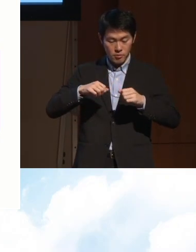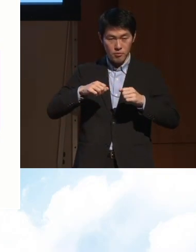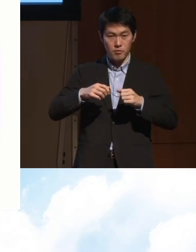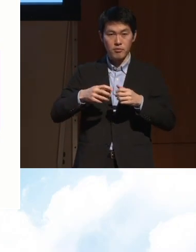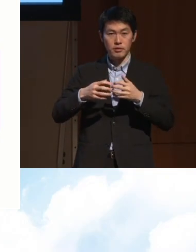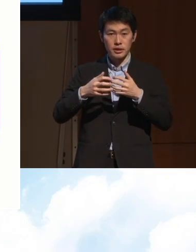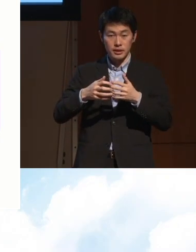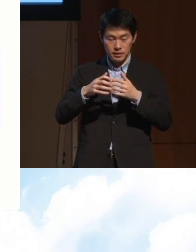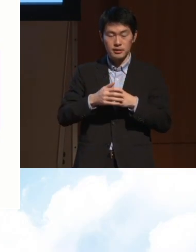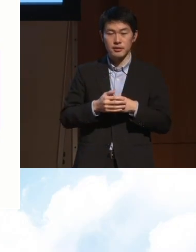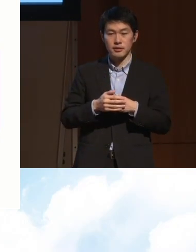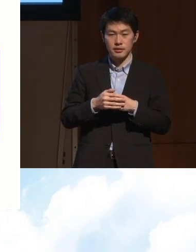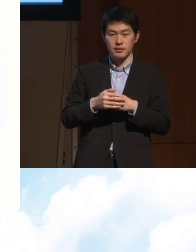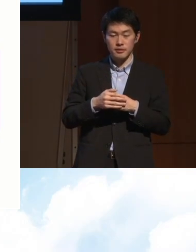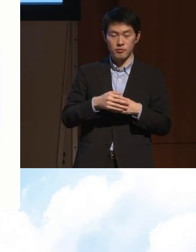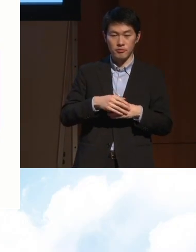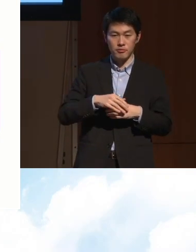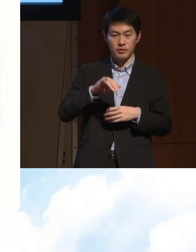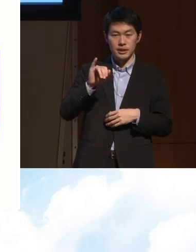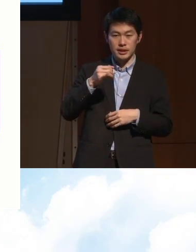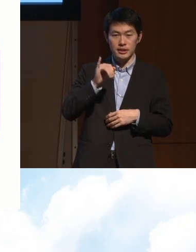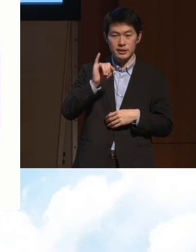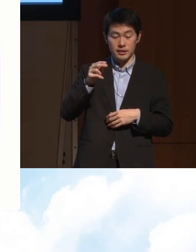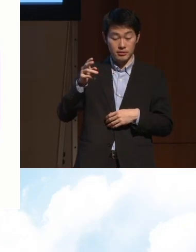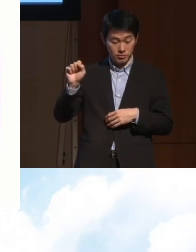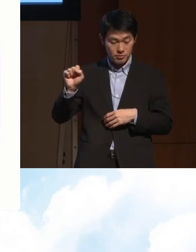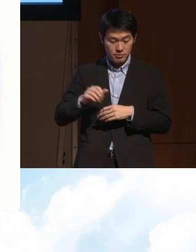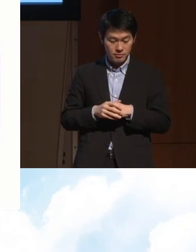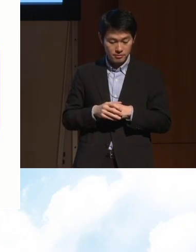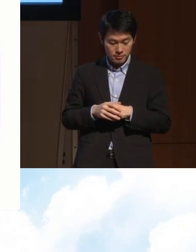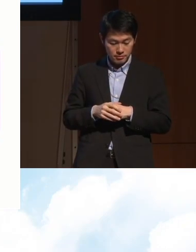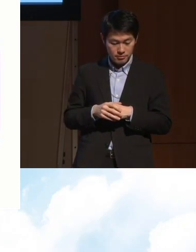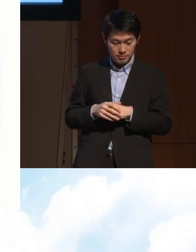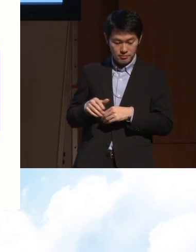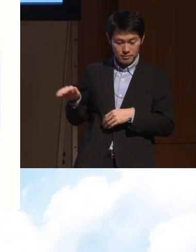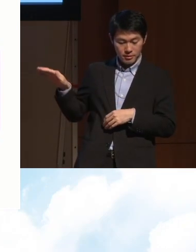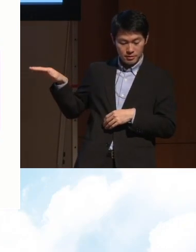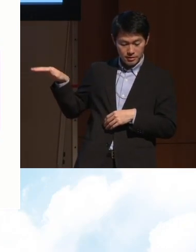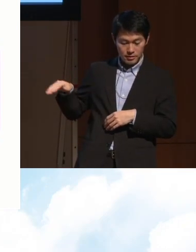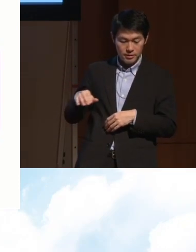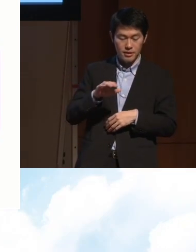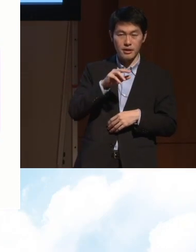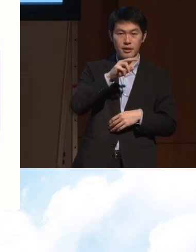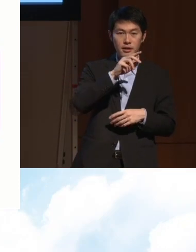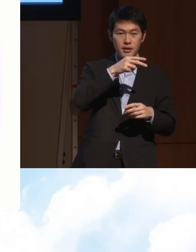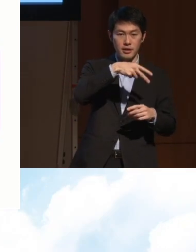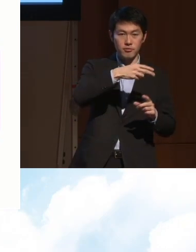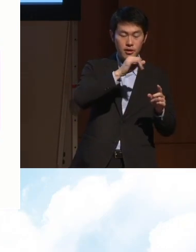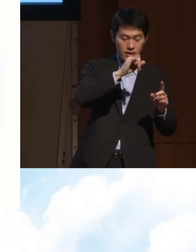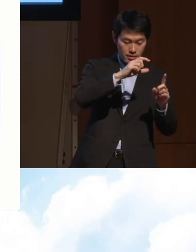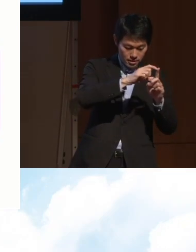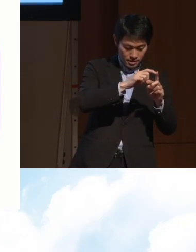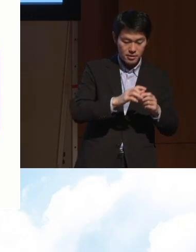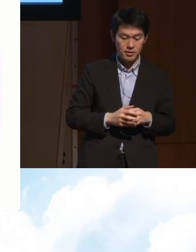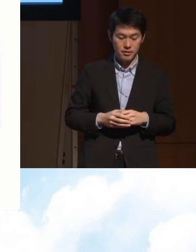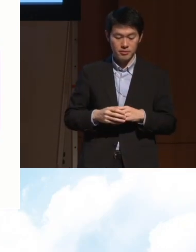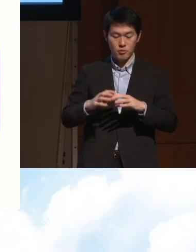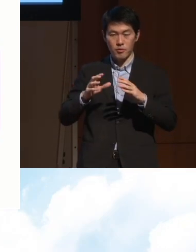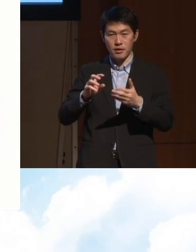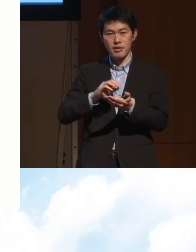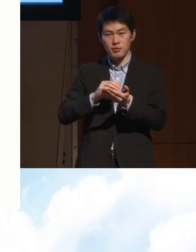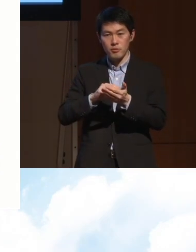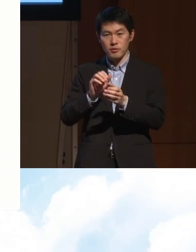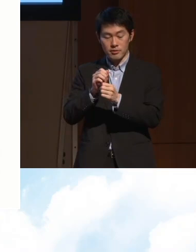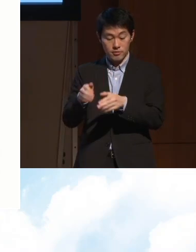of our institute, NIID, and the National Center for Global Health Medicine next month.